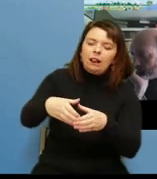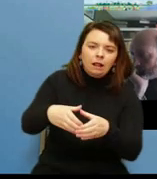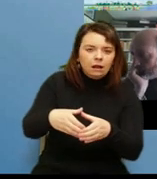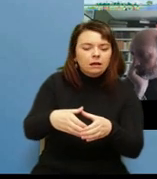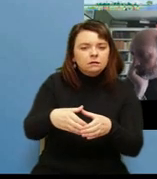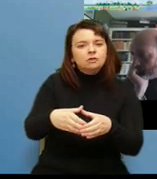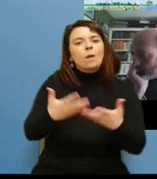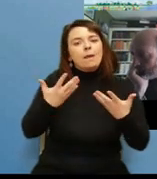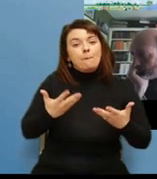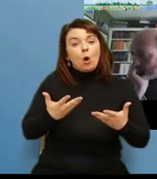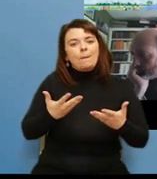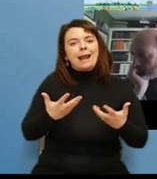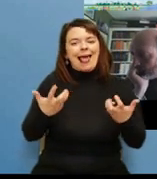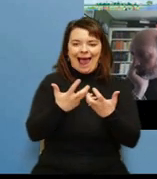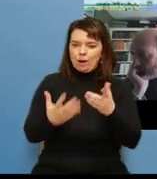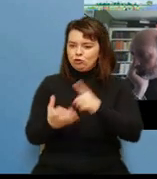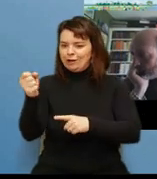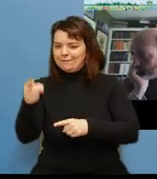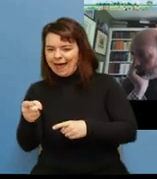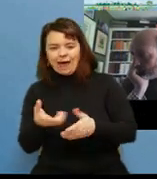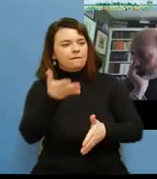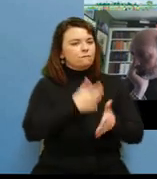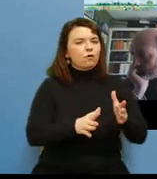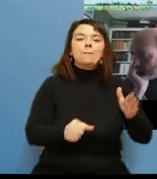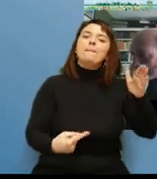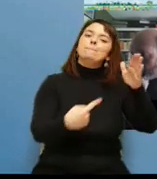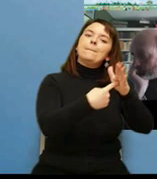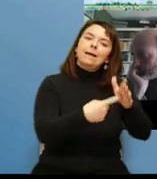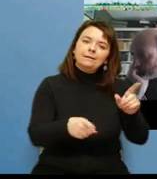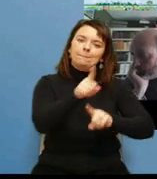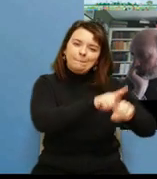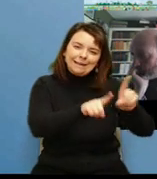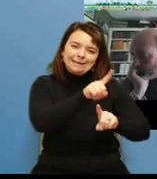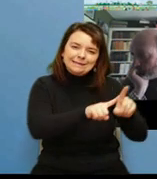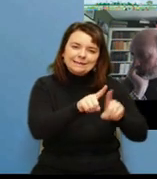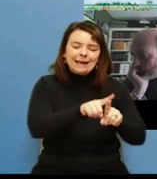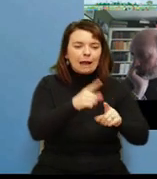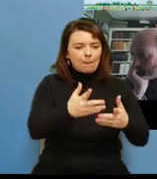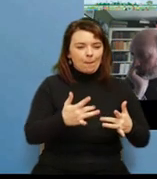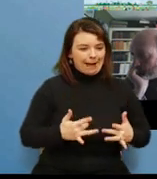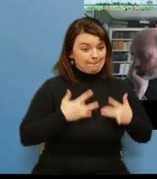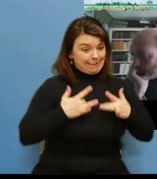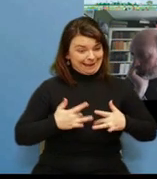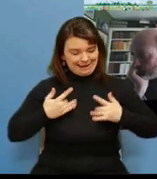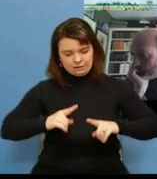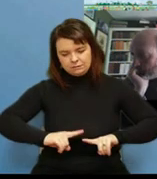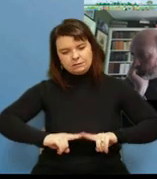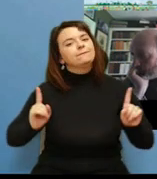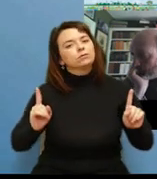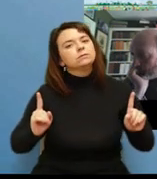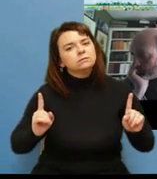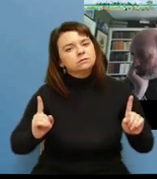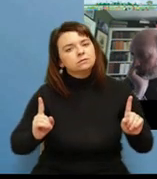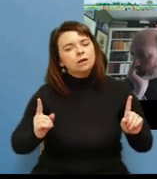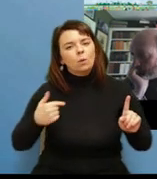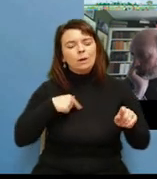that through the main meeting, and there are some fundamental kind of differences of opinion around that, which